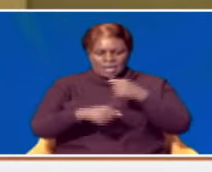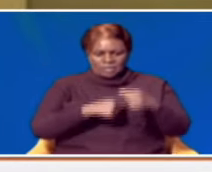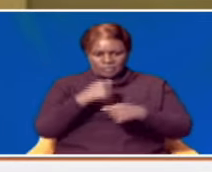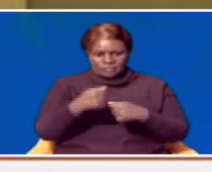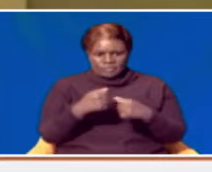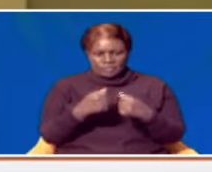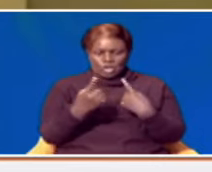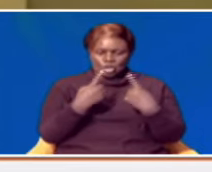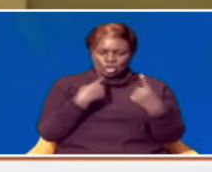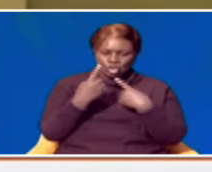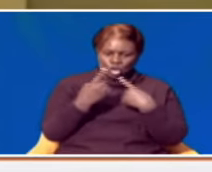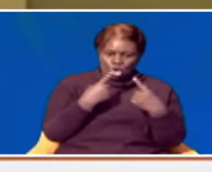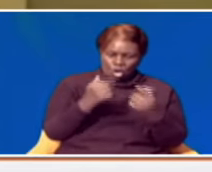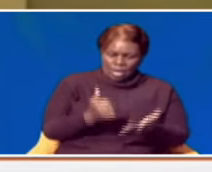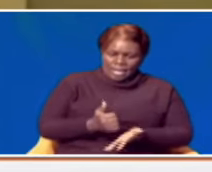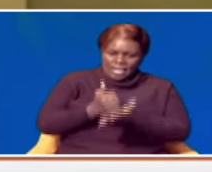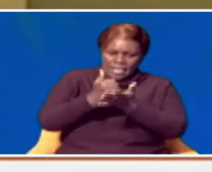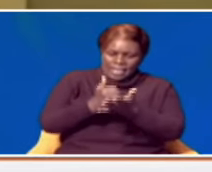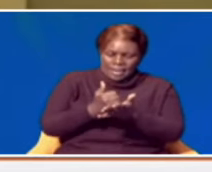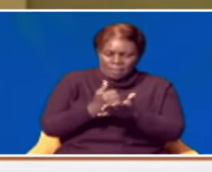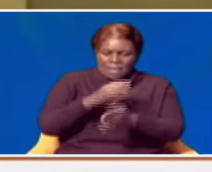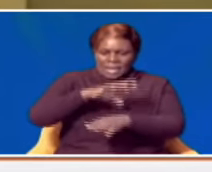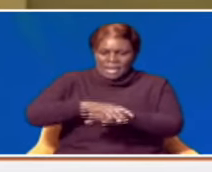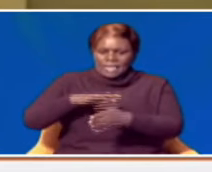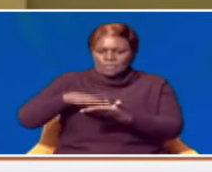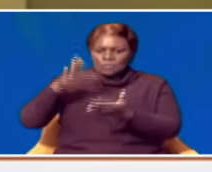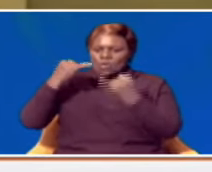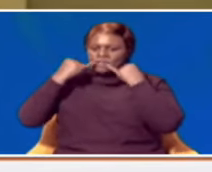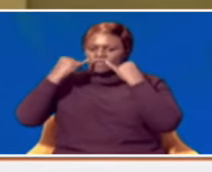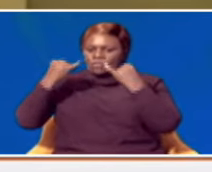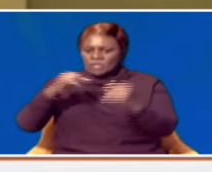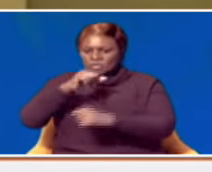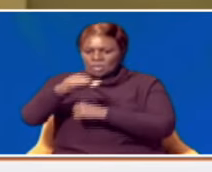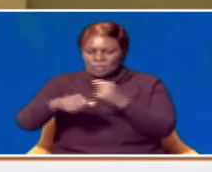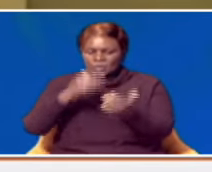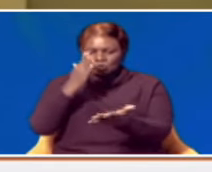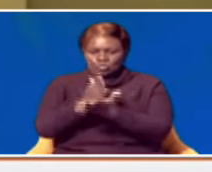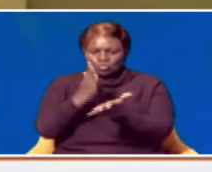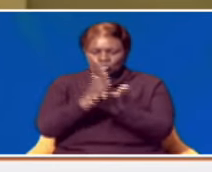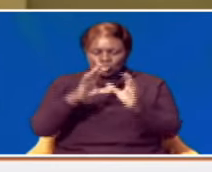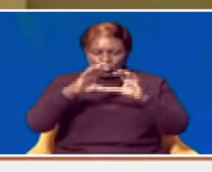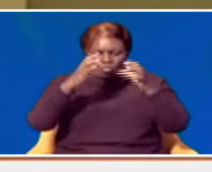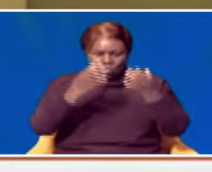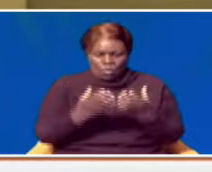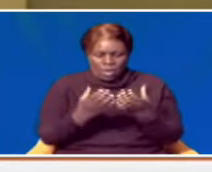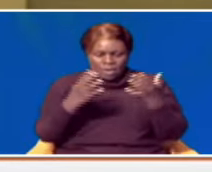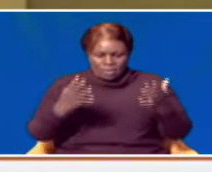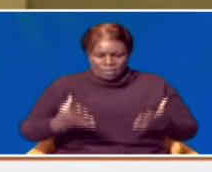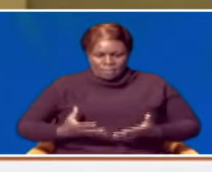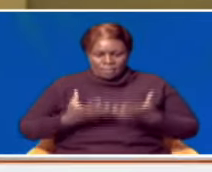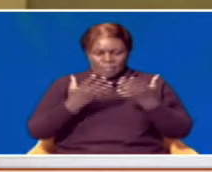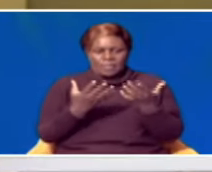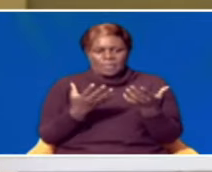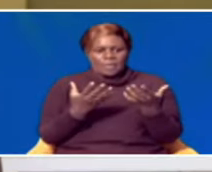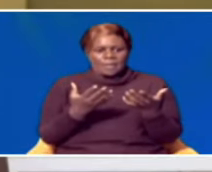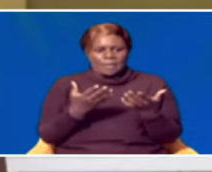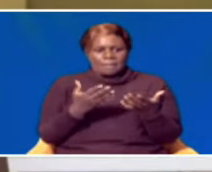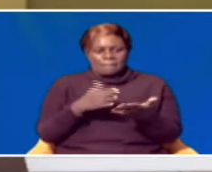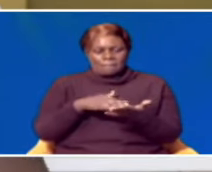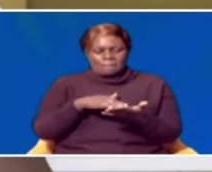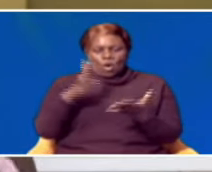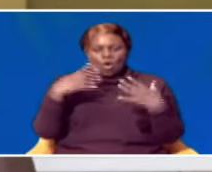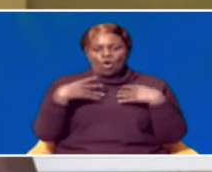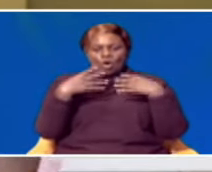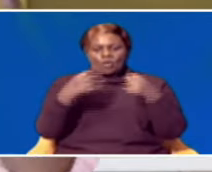like talks that would help them get more information about the real world could make them feel much safer and much more